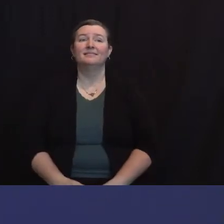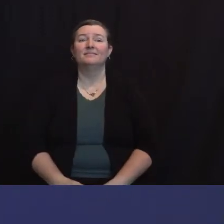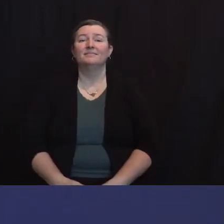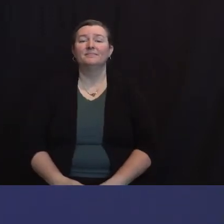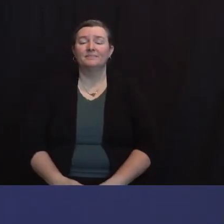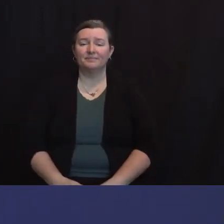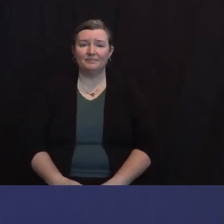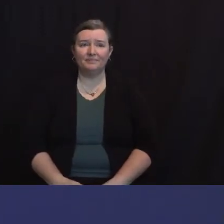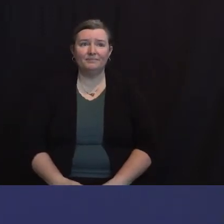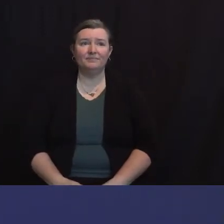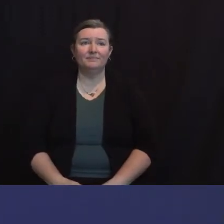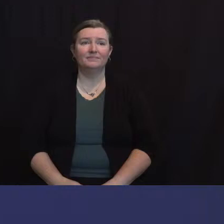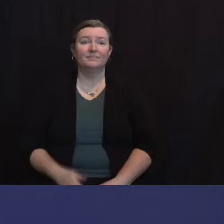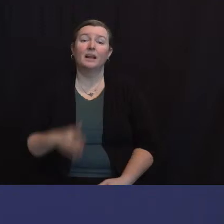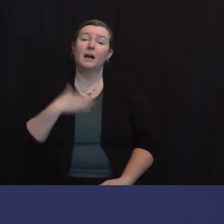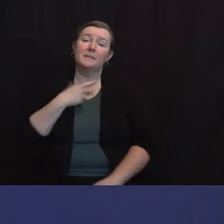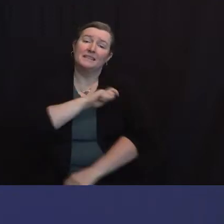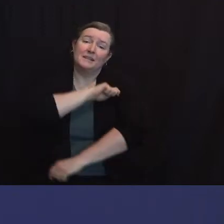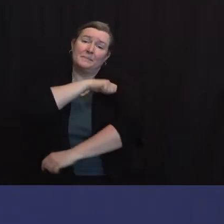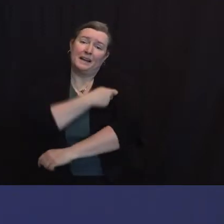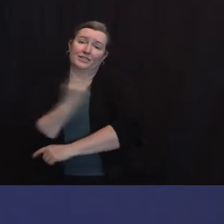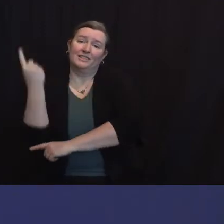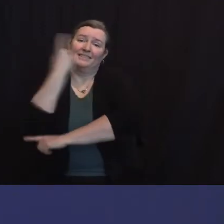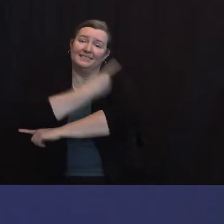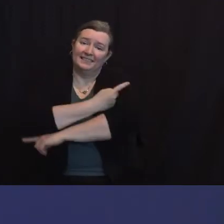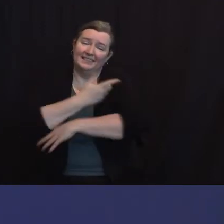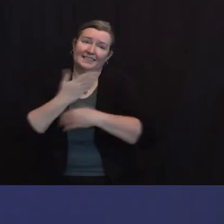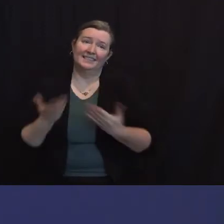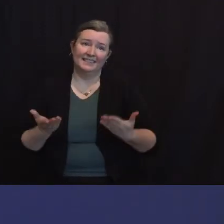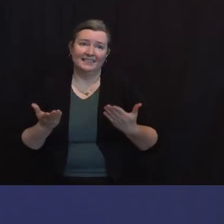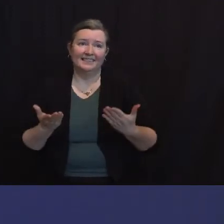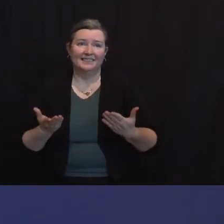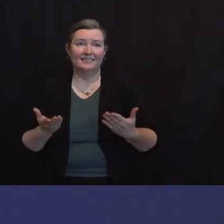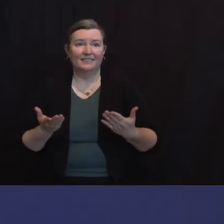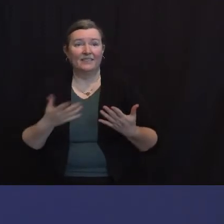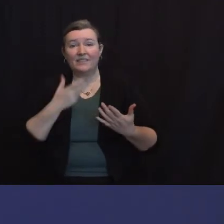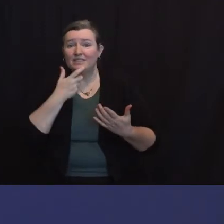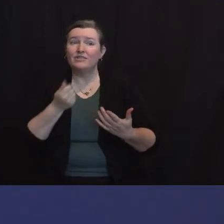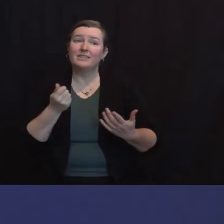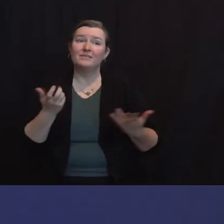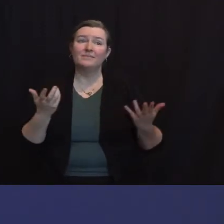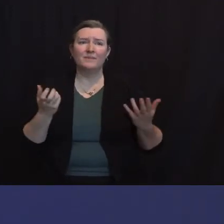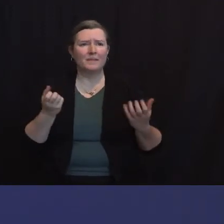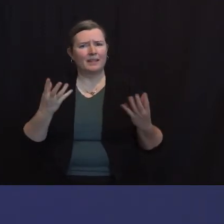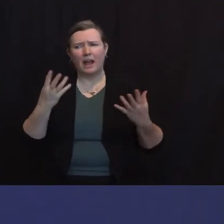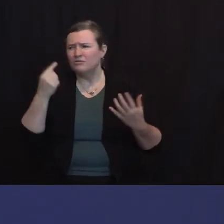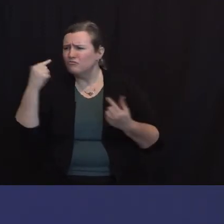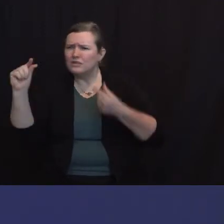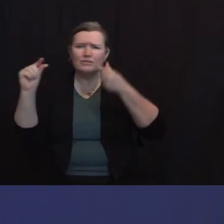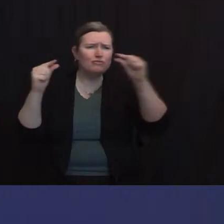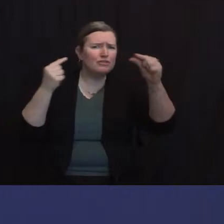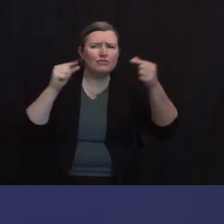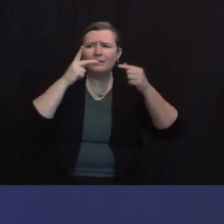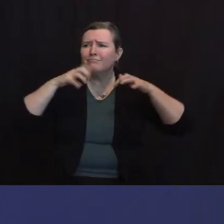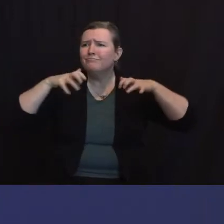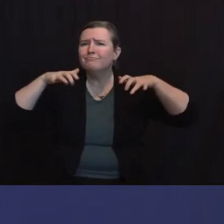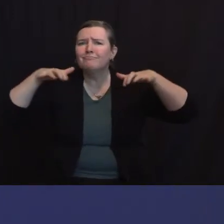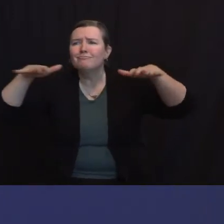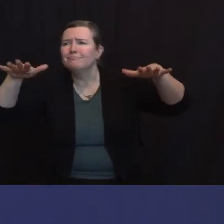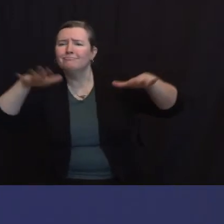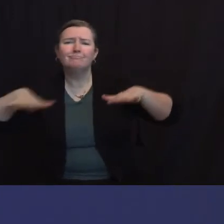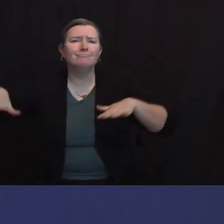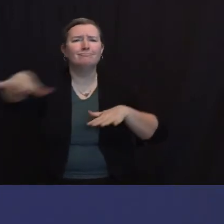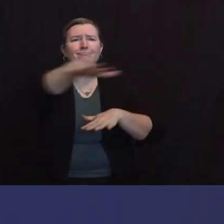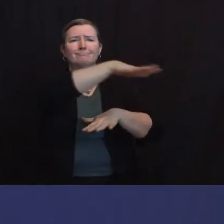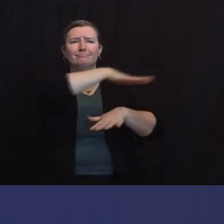And happy St. Patrick's Day. For those of you watching at home, you may or may not be able to tell, there's a lot of green in here today. So, and Pat and I will be